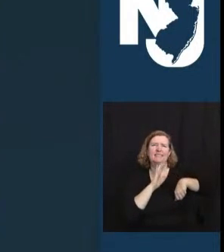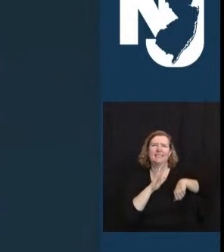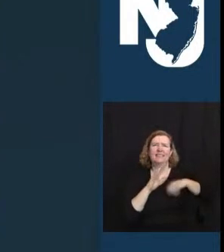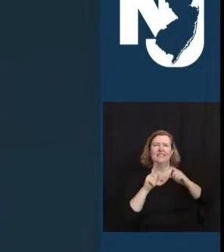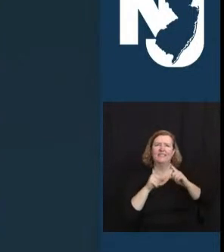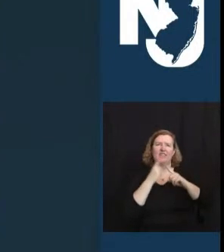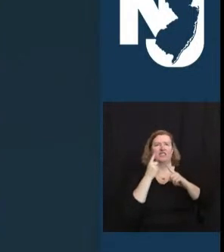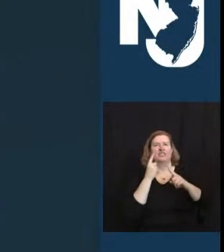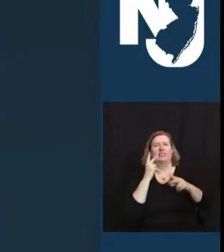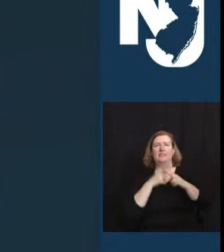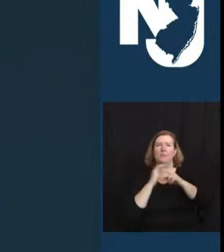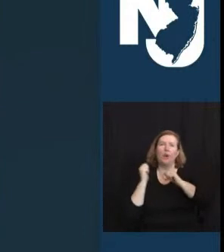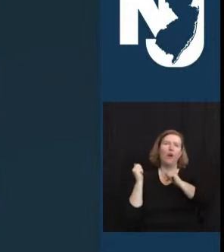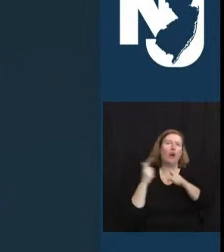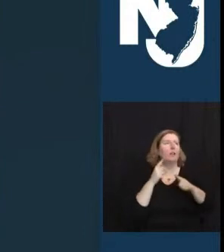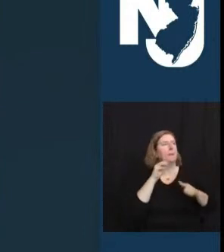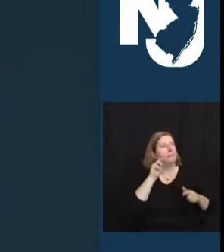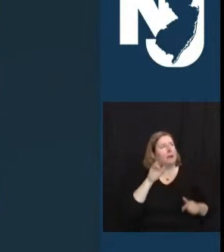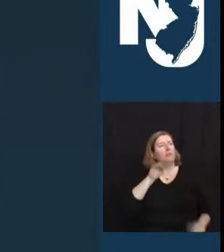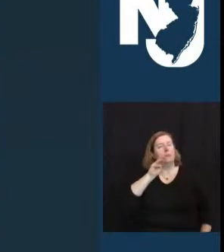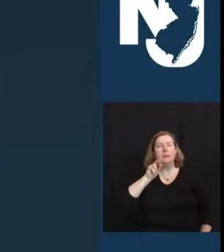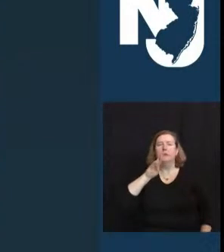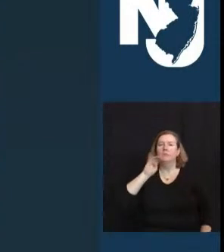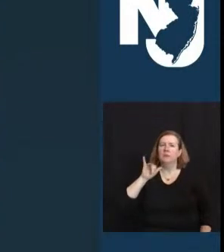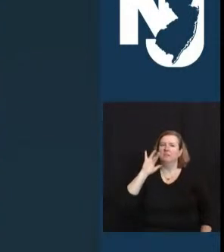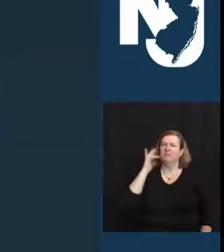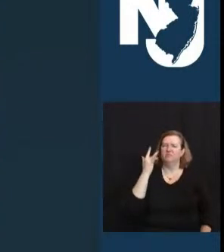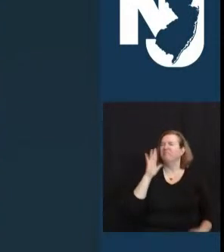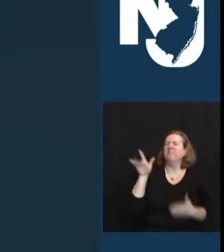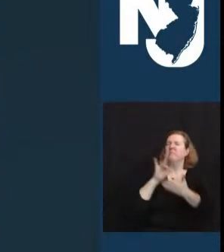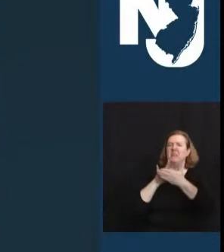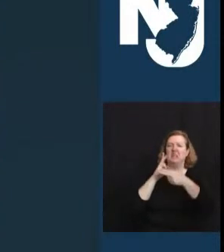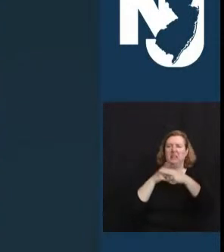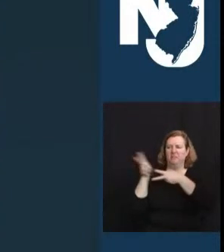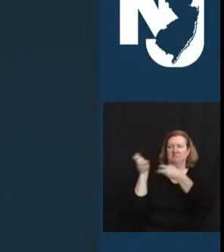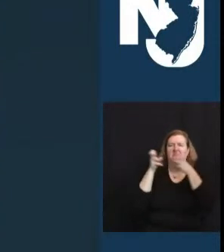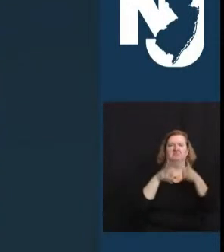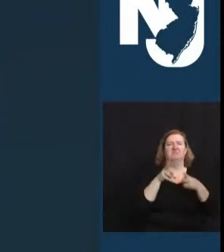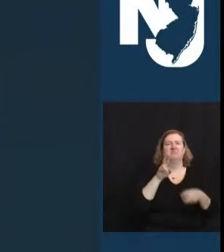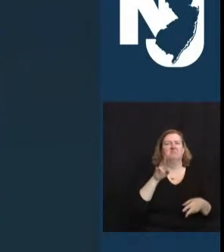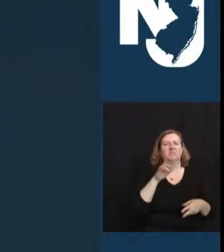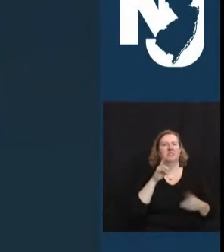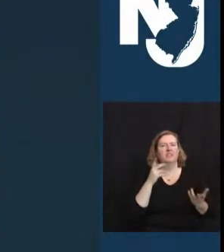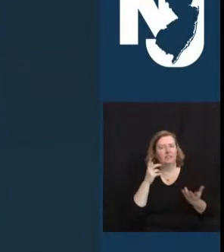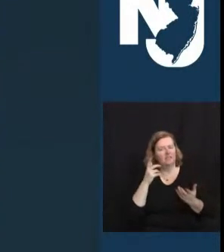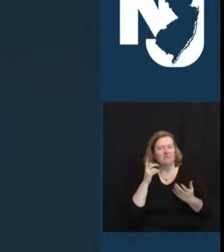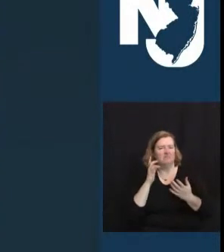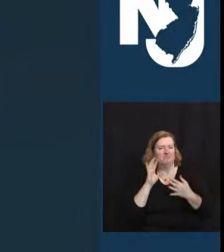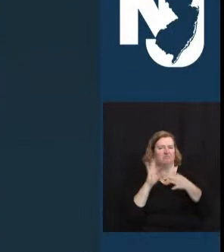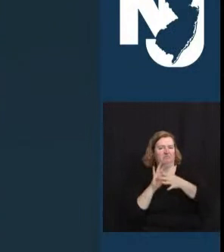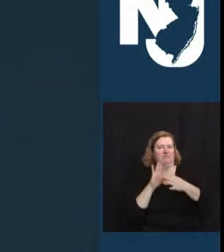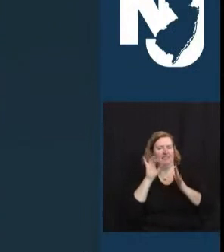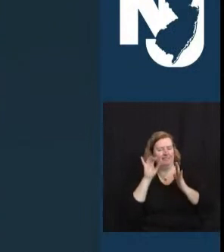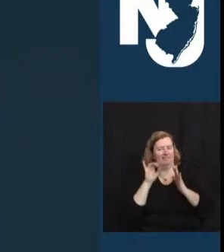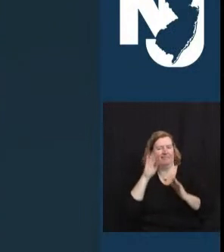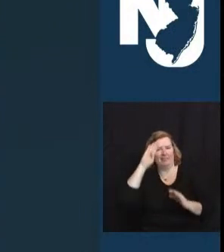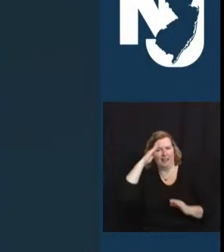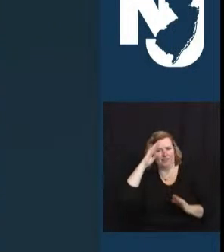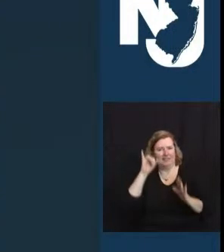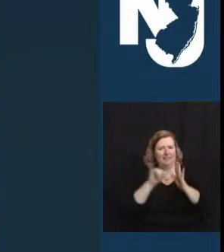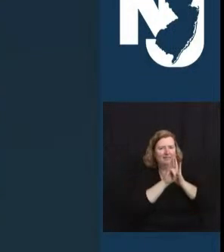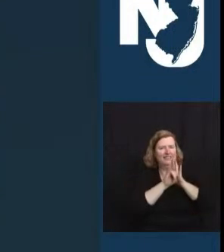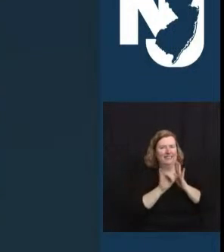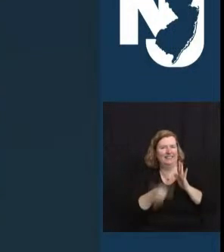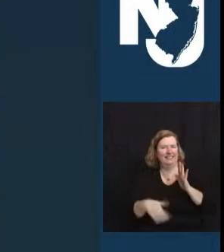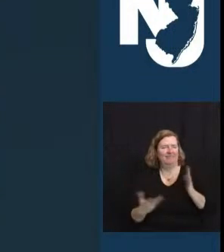all Marys, so they had to go by their middle name to distinguish one from the other. I thought that was a nice. So this is another Judy in our life.